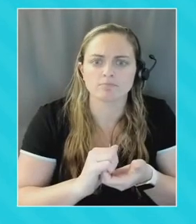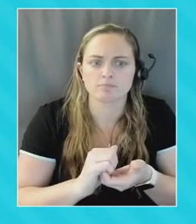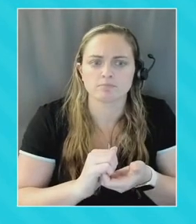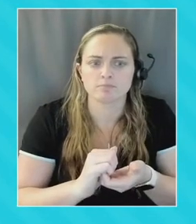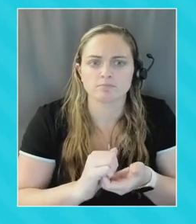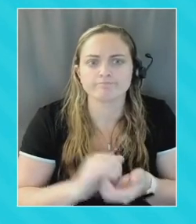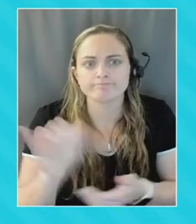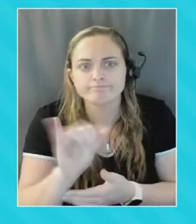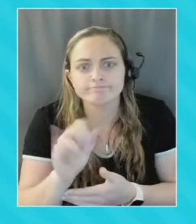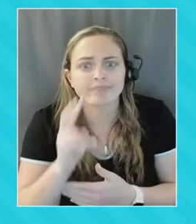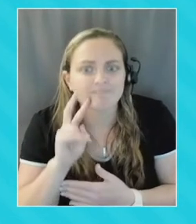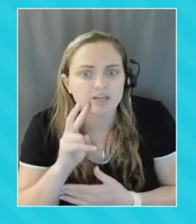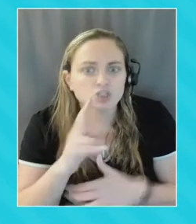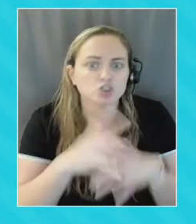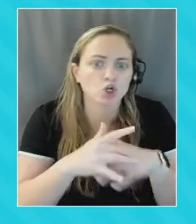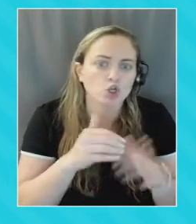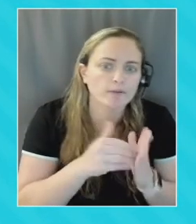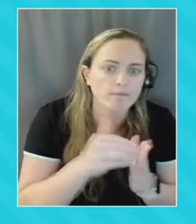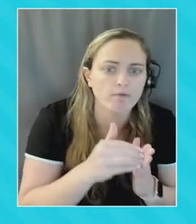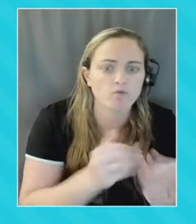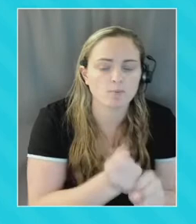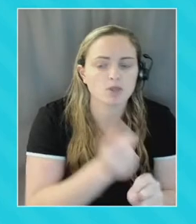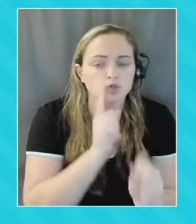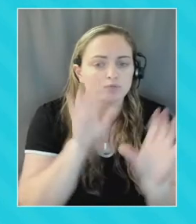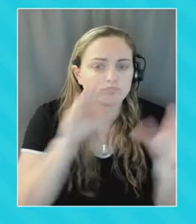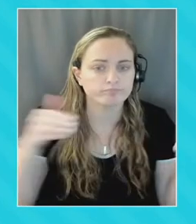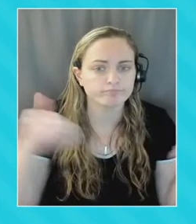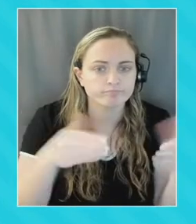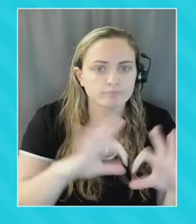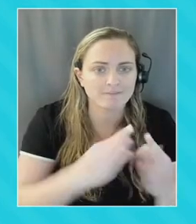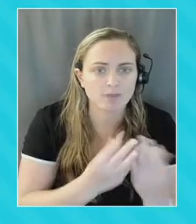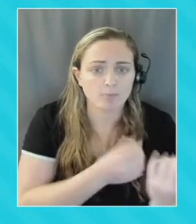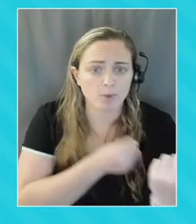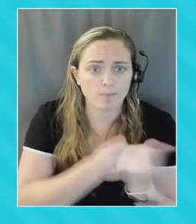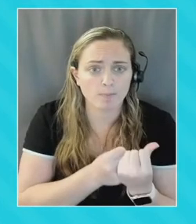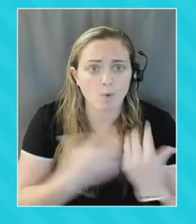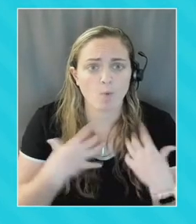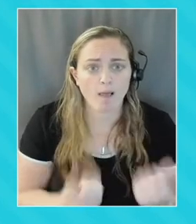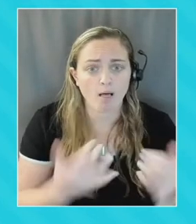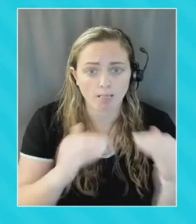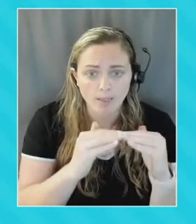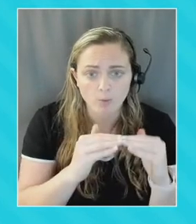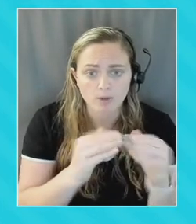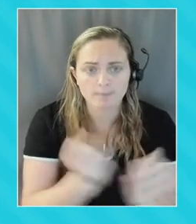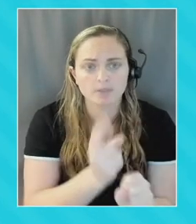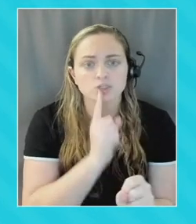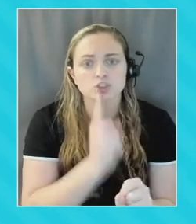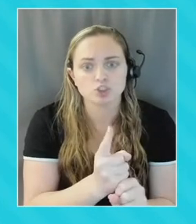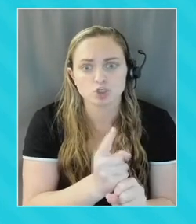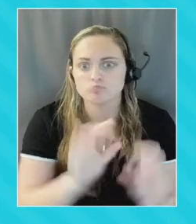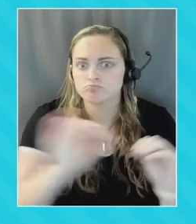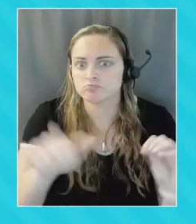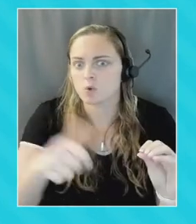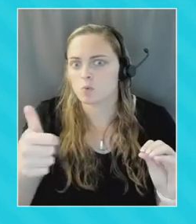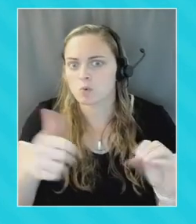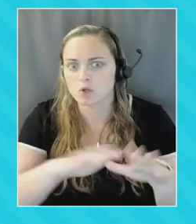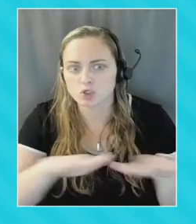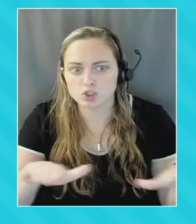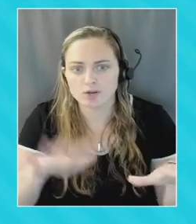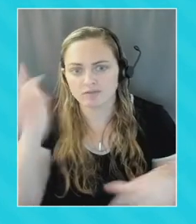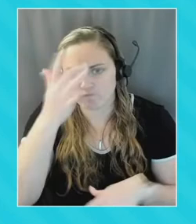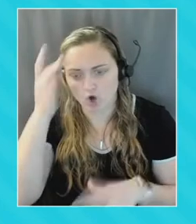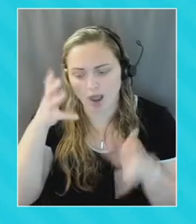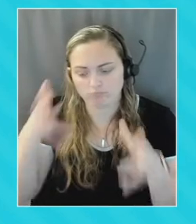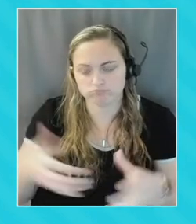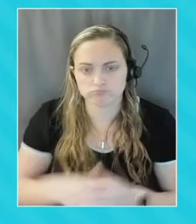as Veggies Early and Often to centralize the family, promote health equity, and ensure that no child is forgotten. Thank